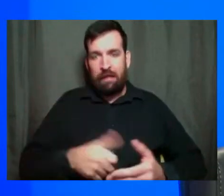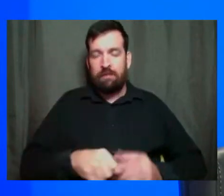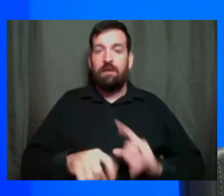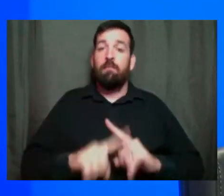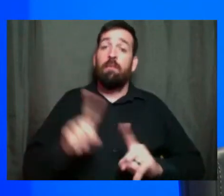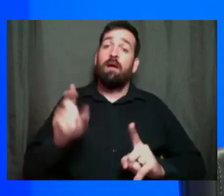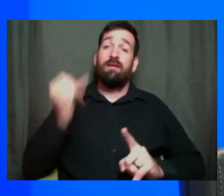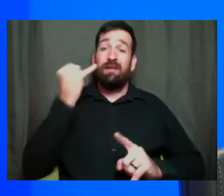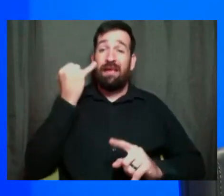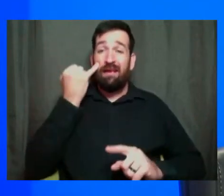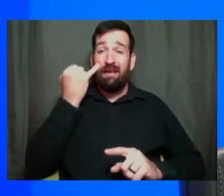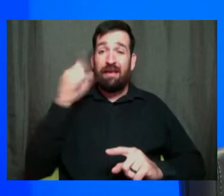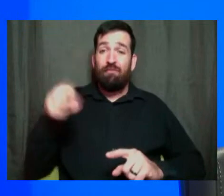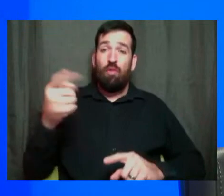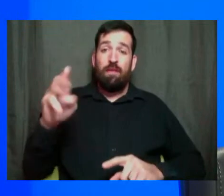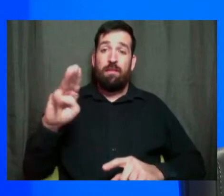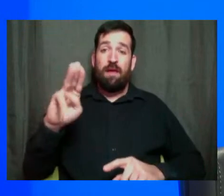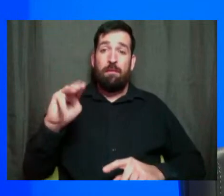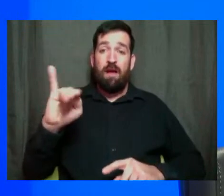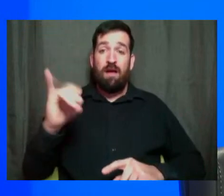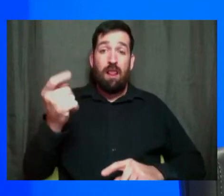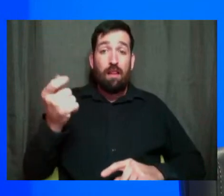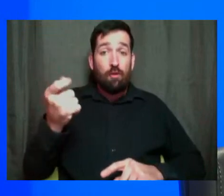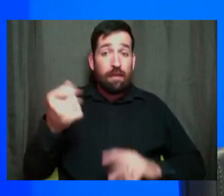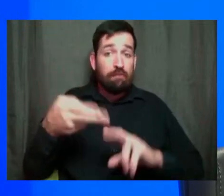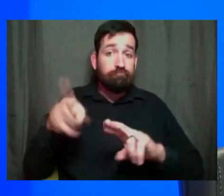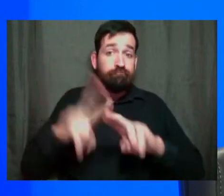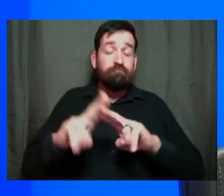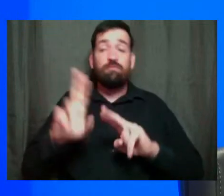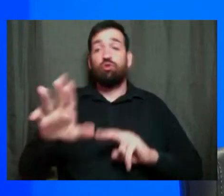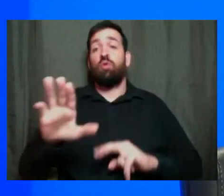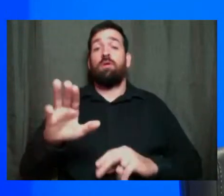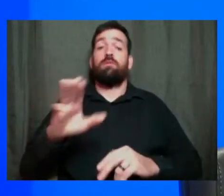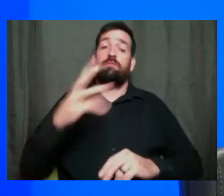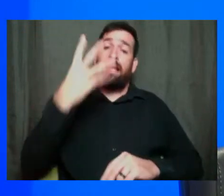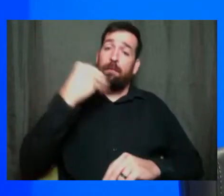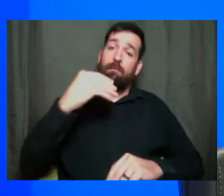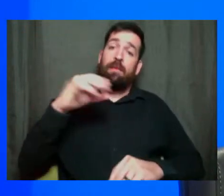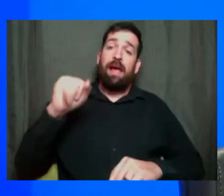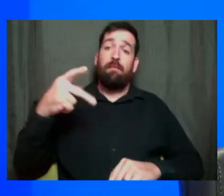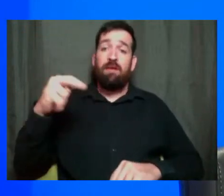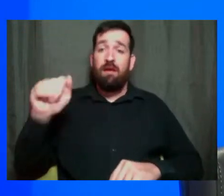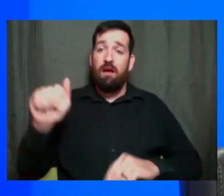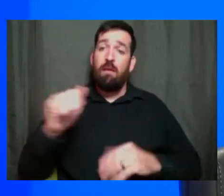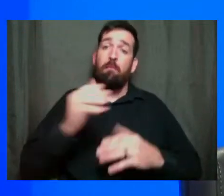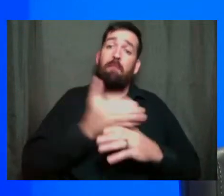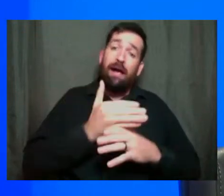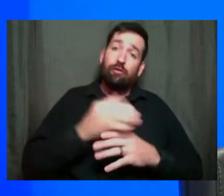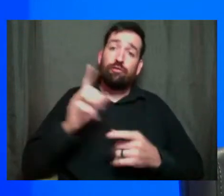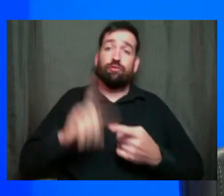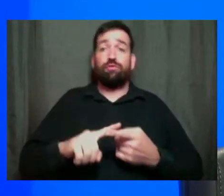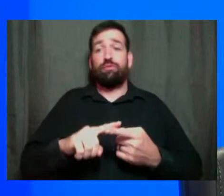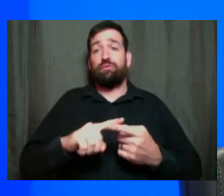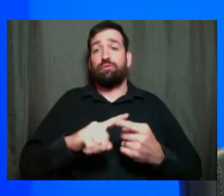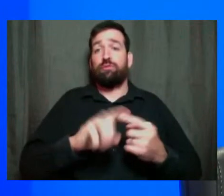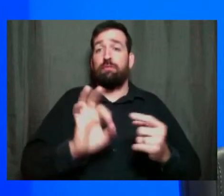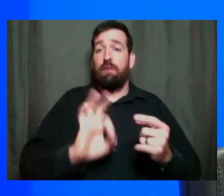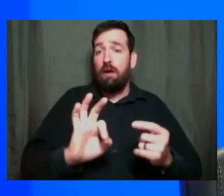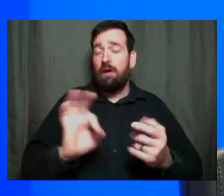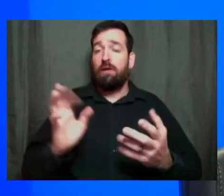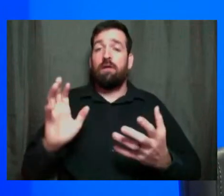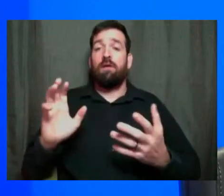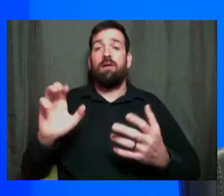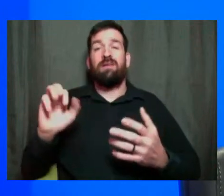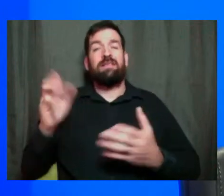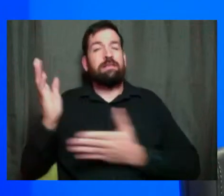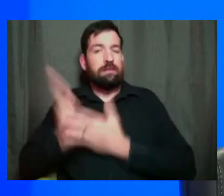elevated, as long as your apnea is mild to moderate to, we can do severe apnea in some patients. And we have to do a couple